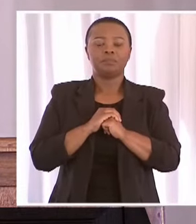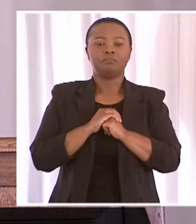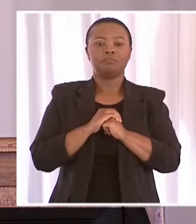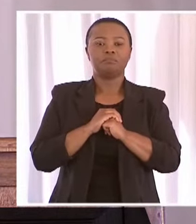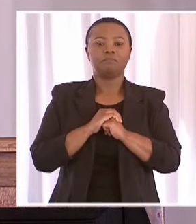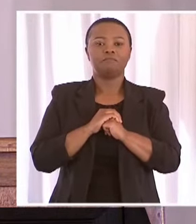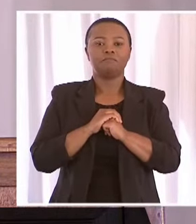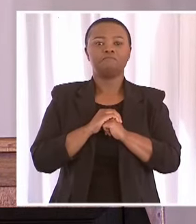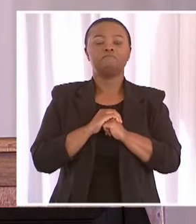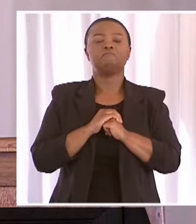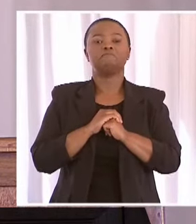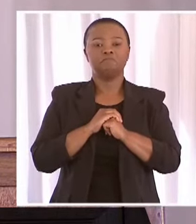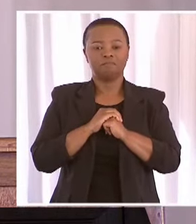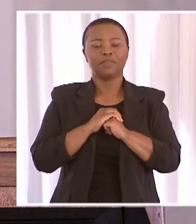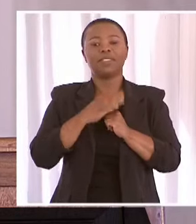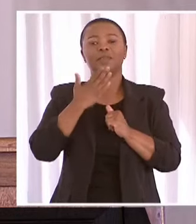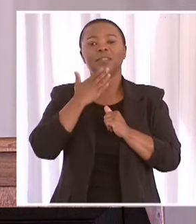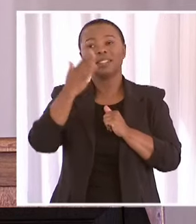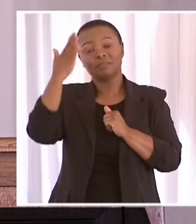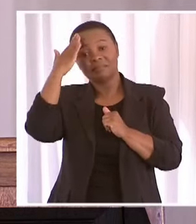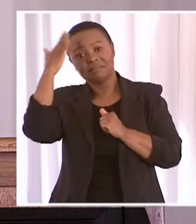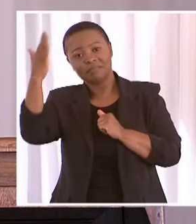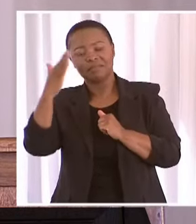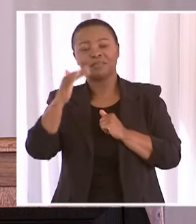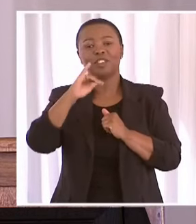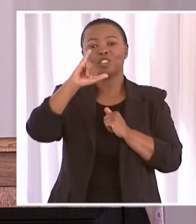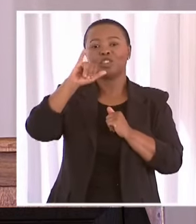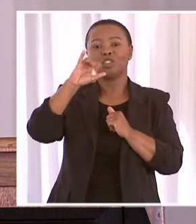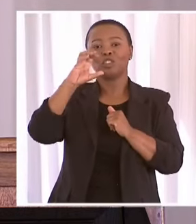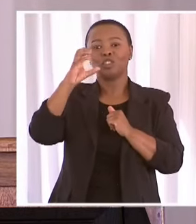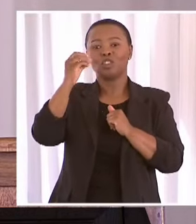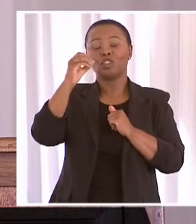Great George Nene,